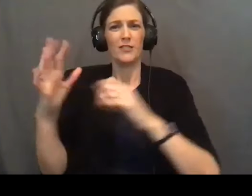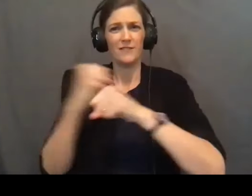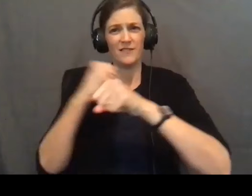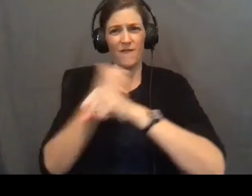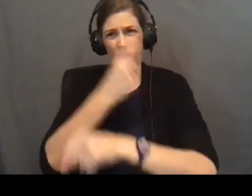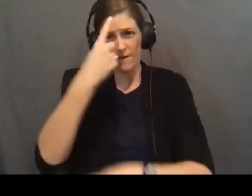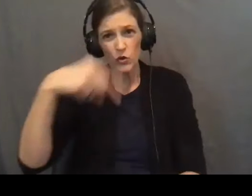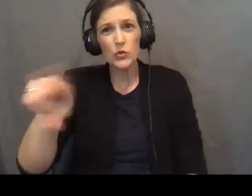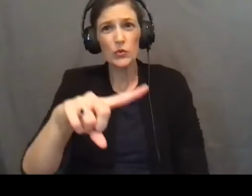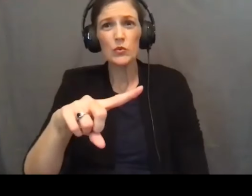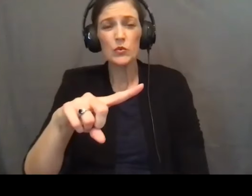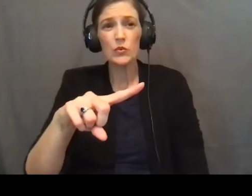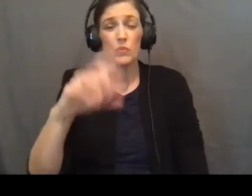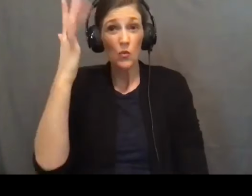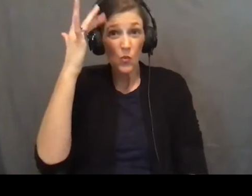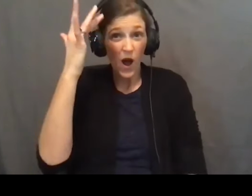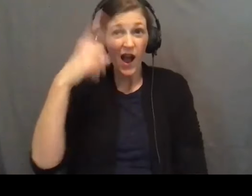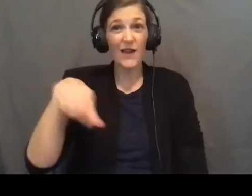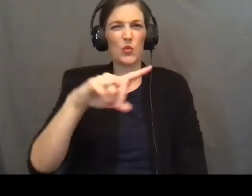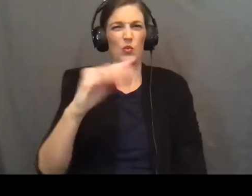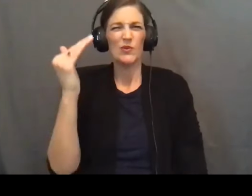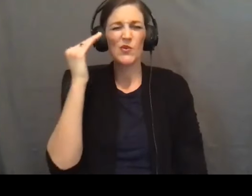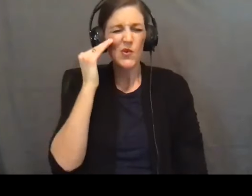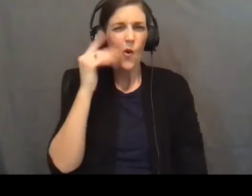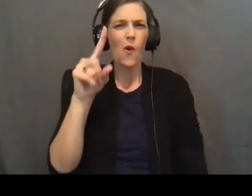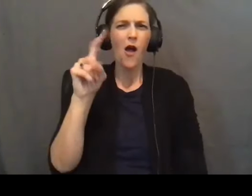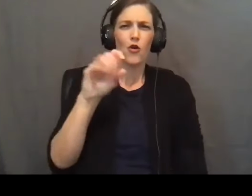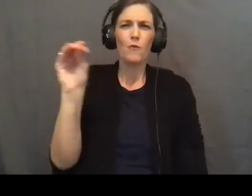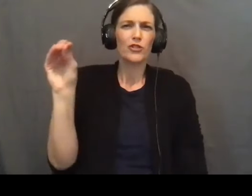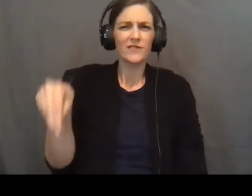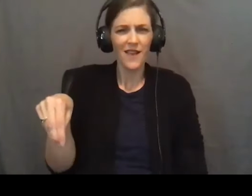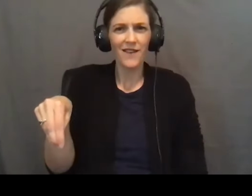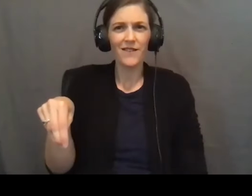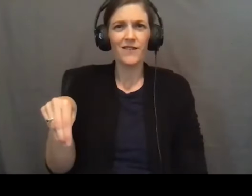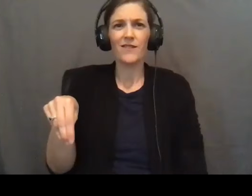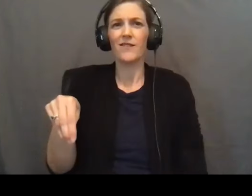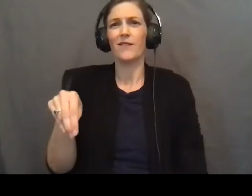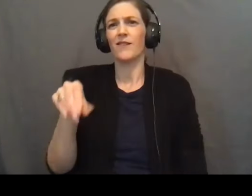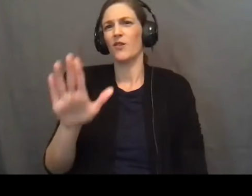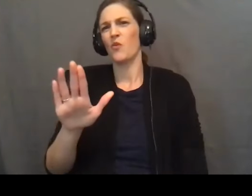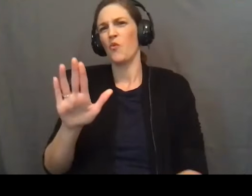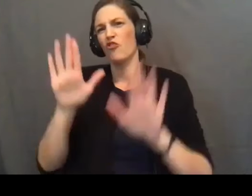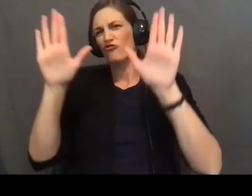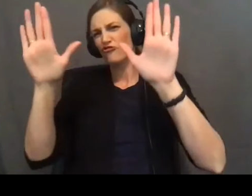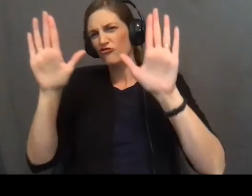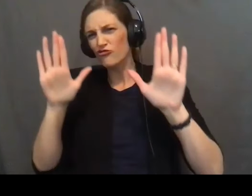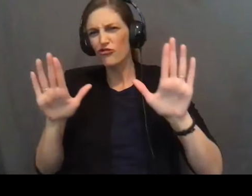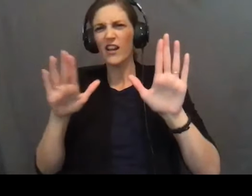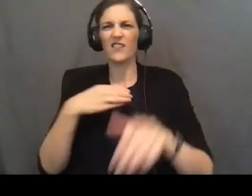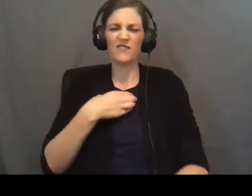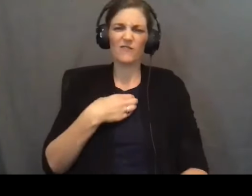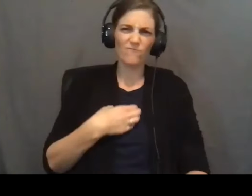you. So that you can know without a doubt that your greatest longings and anxieties of